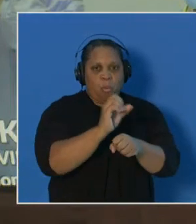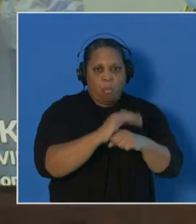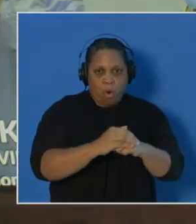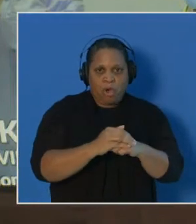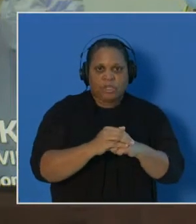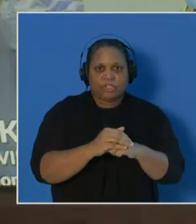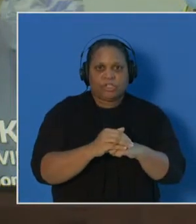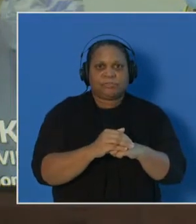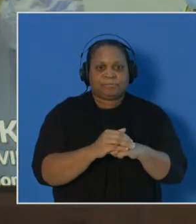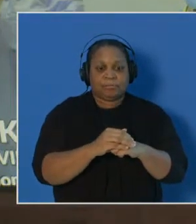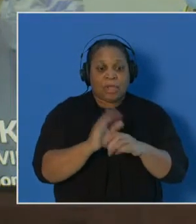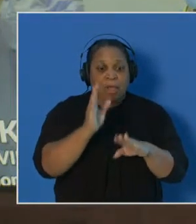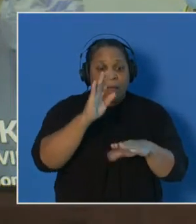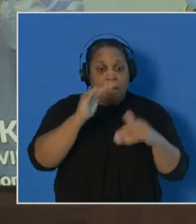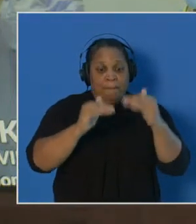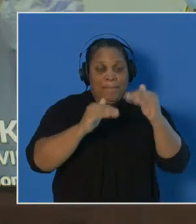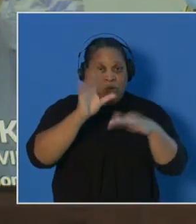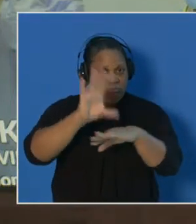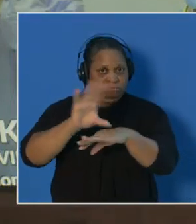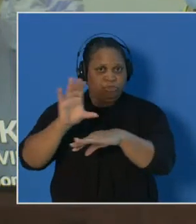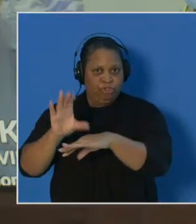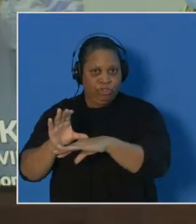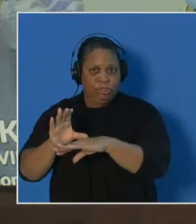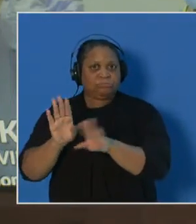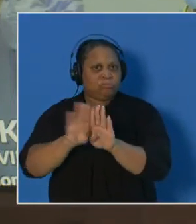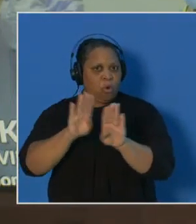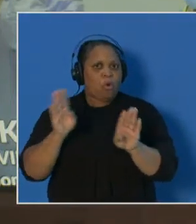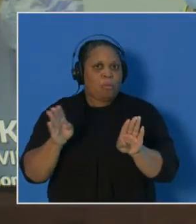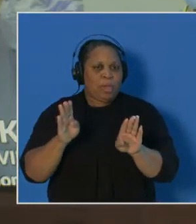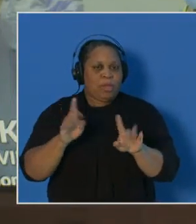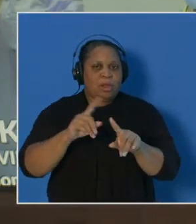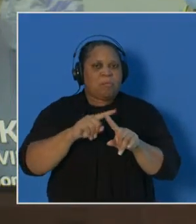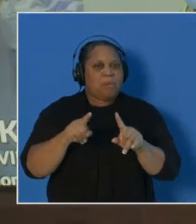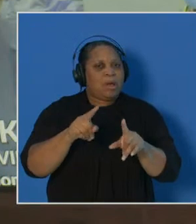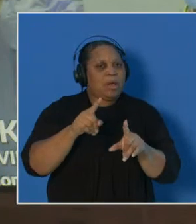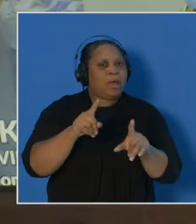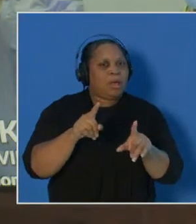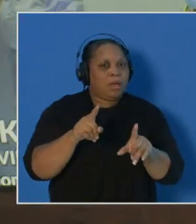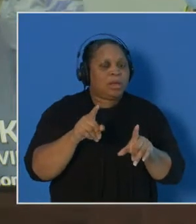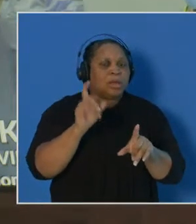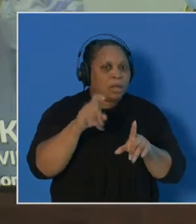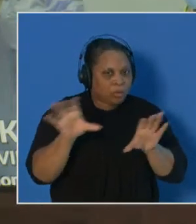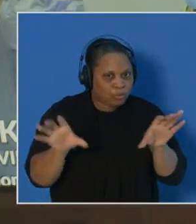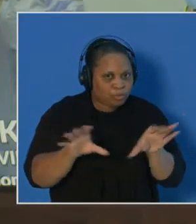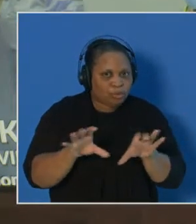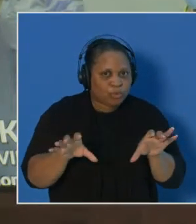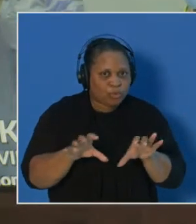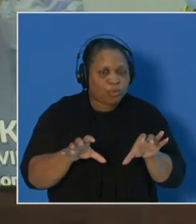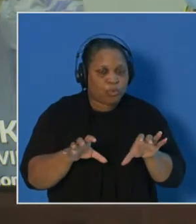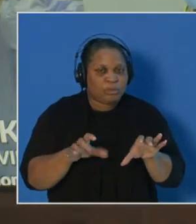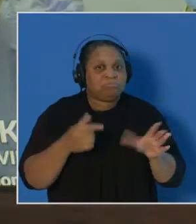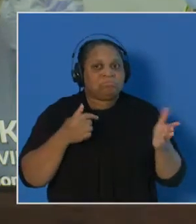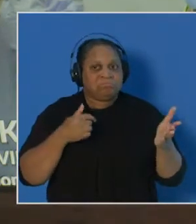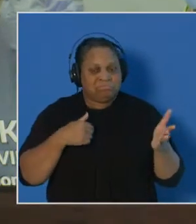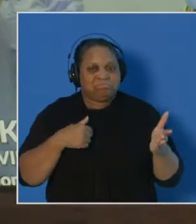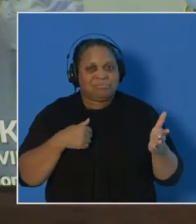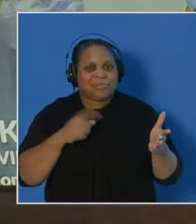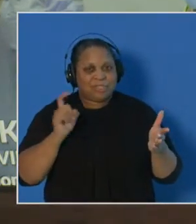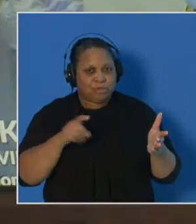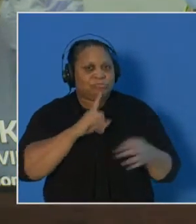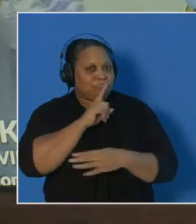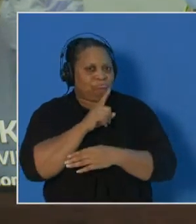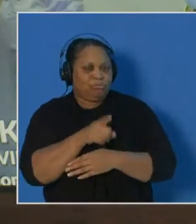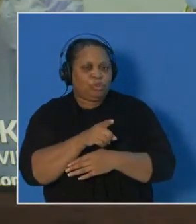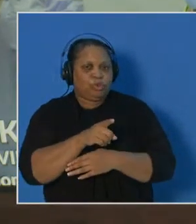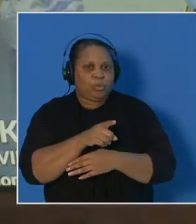The church buildings are now open, that we are in phase 3, but within that we must do what we have. I must do what I have to